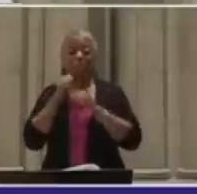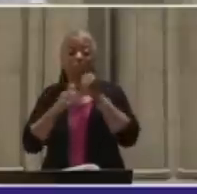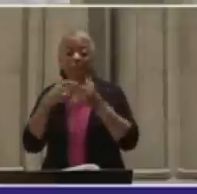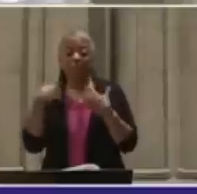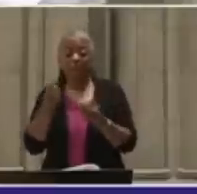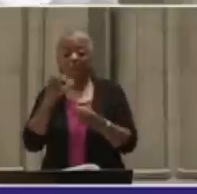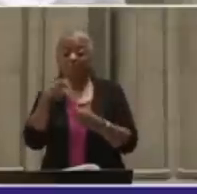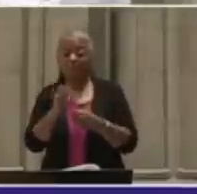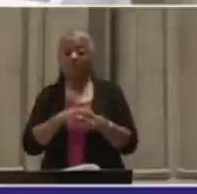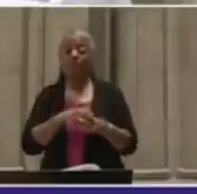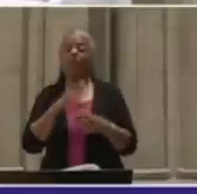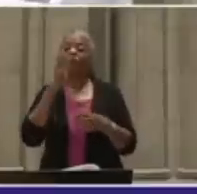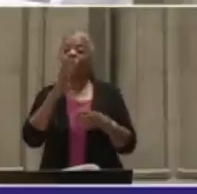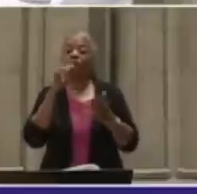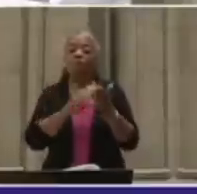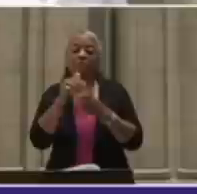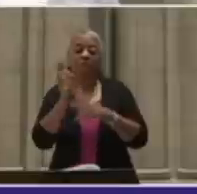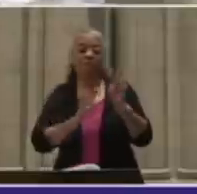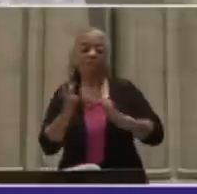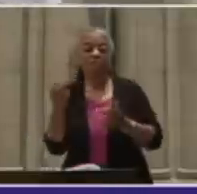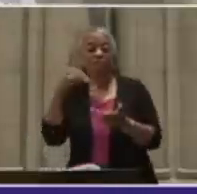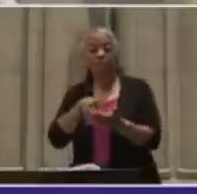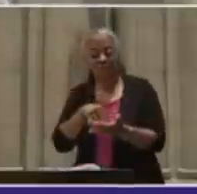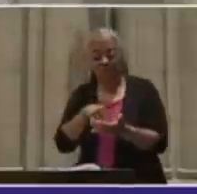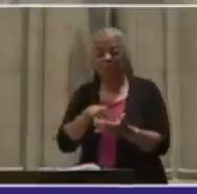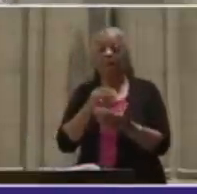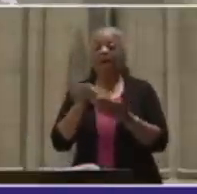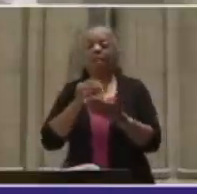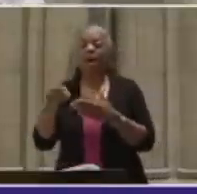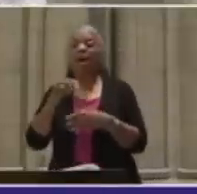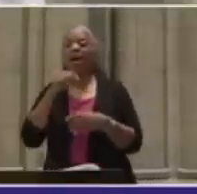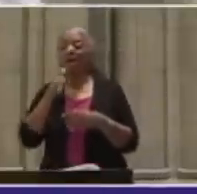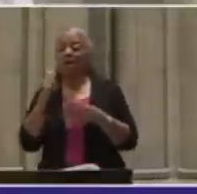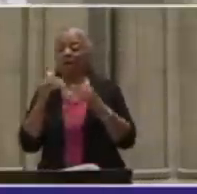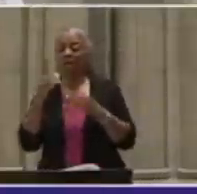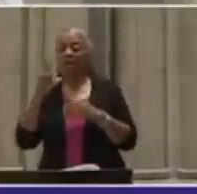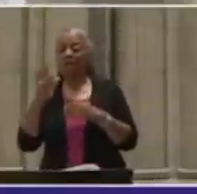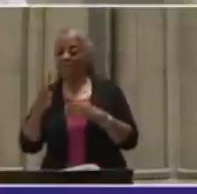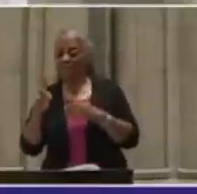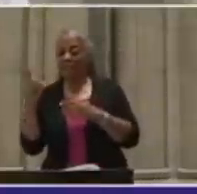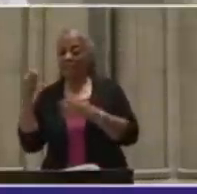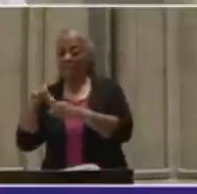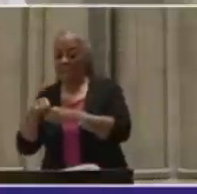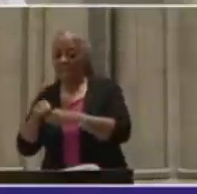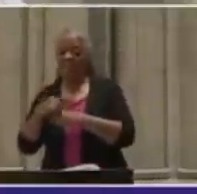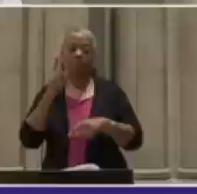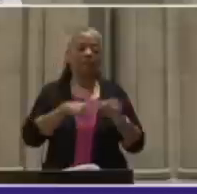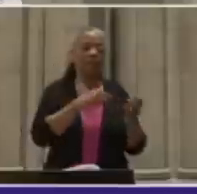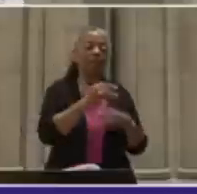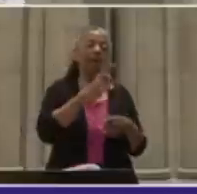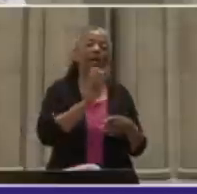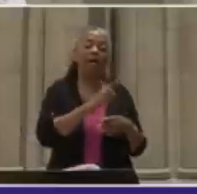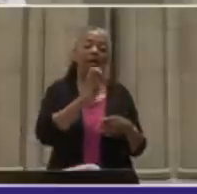people who get up every morning and buy unleaded gas and can't buy unleaded water, and people die from the poison in their water. 53